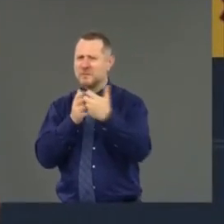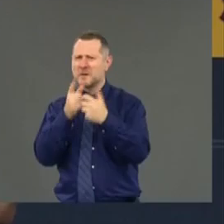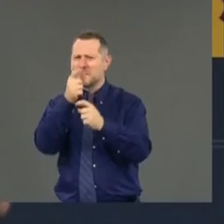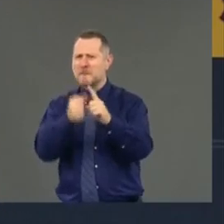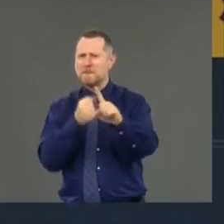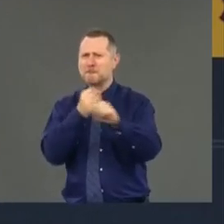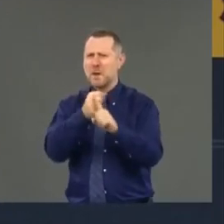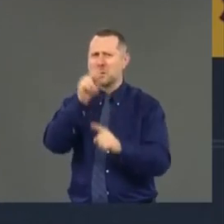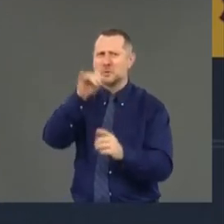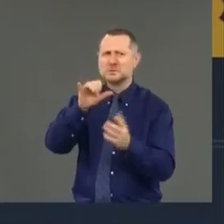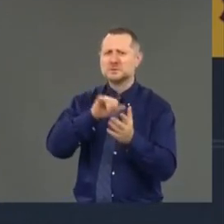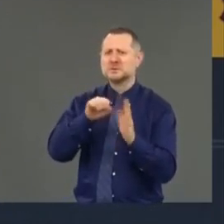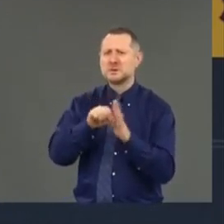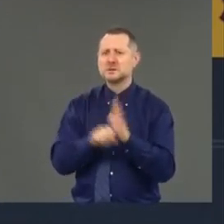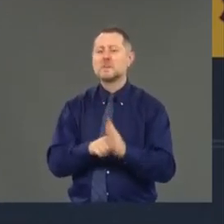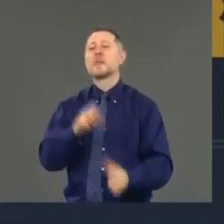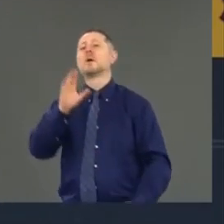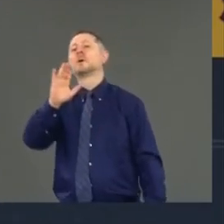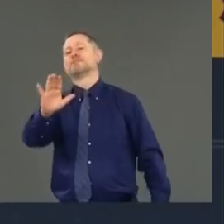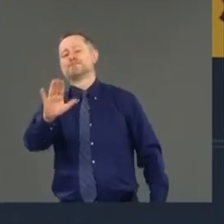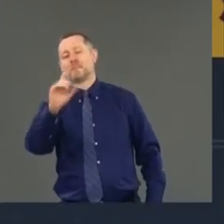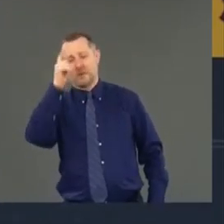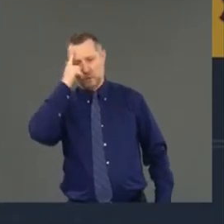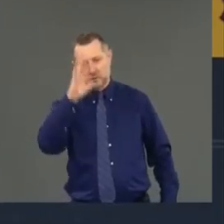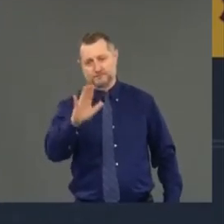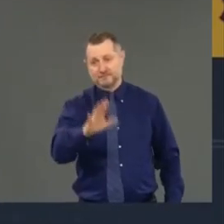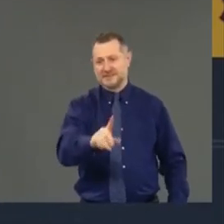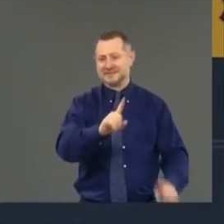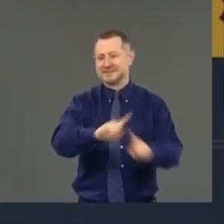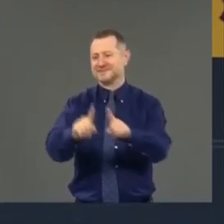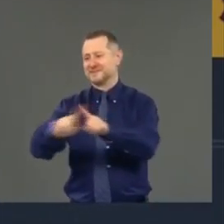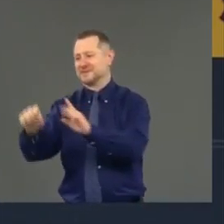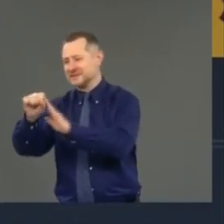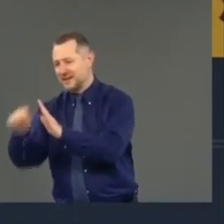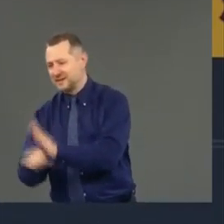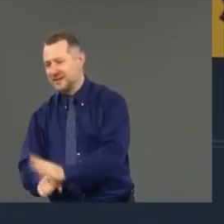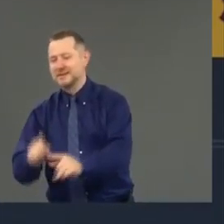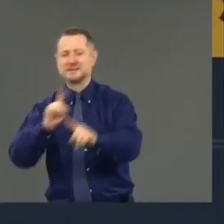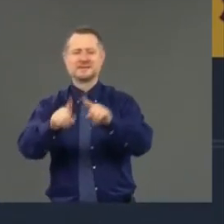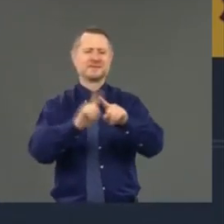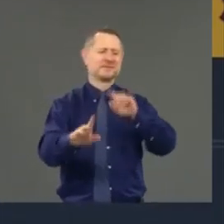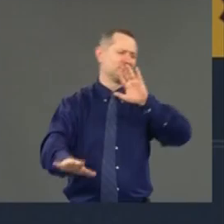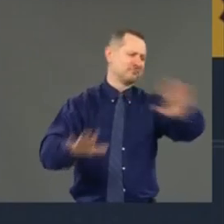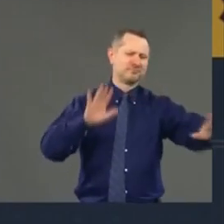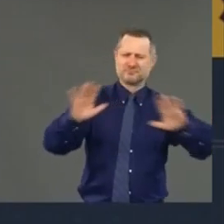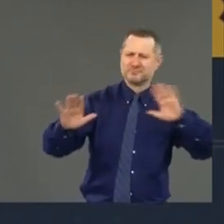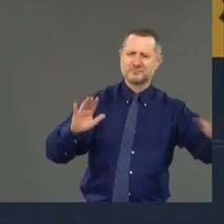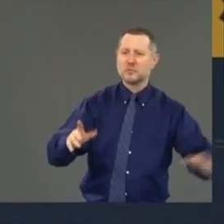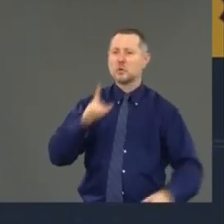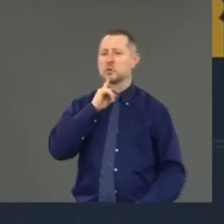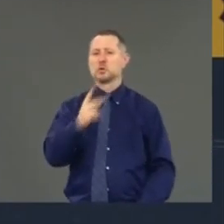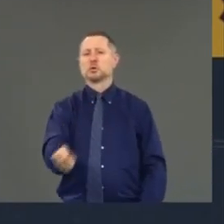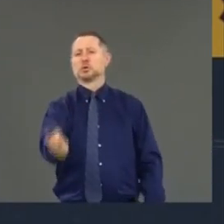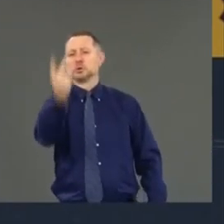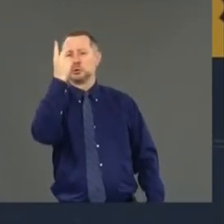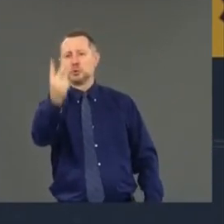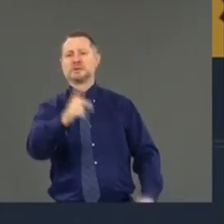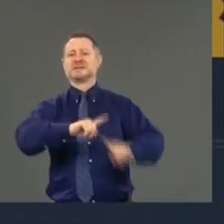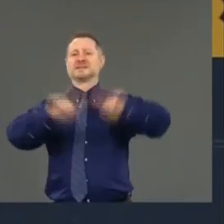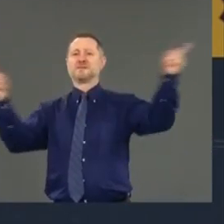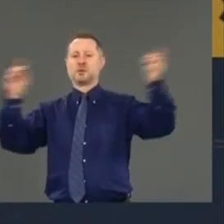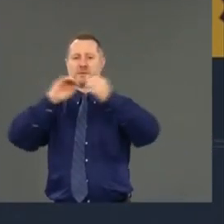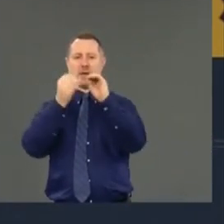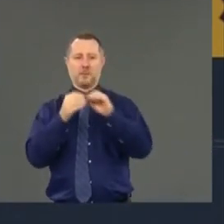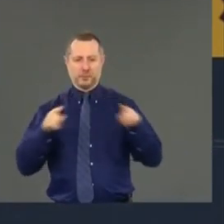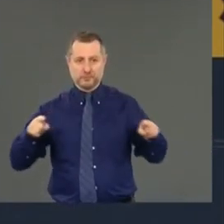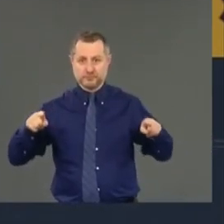just to be clear, some states, different places do it differently all across the country, but they're two different numbers, right? Confirmed death